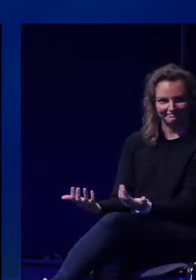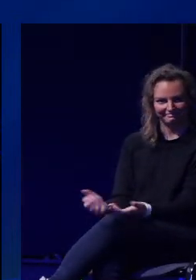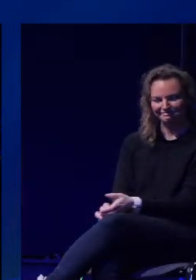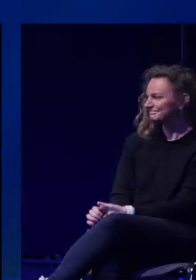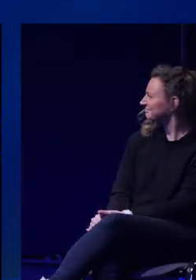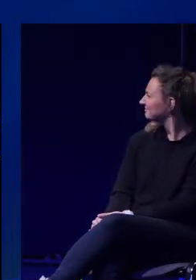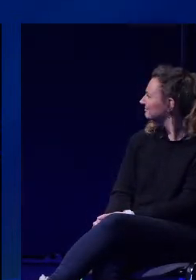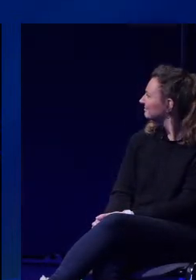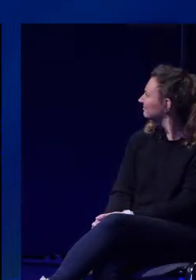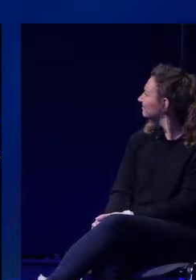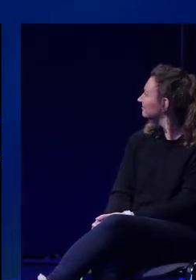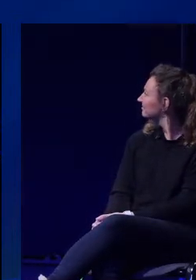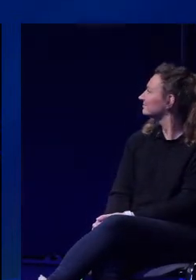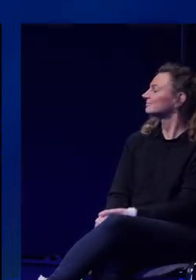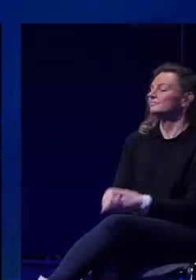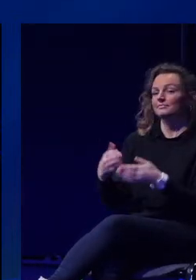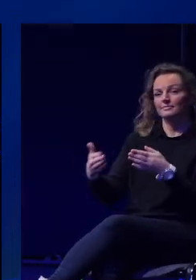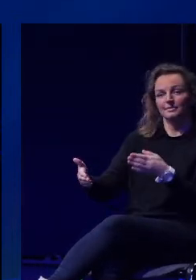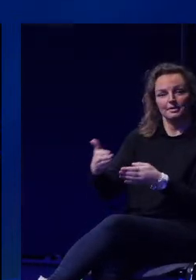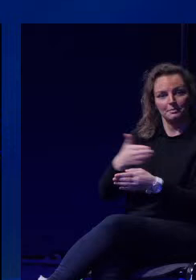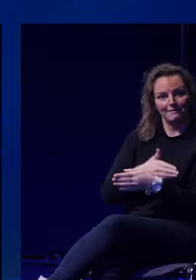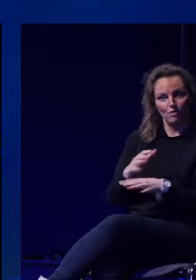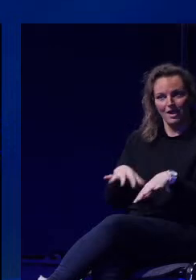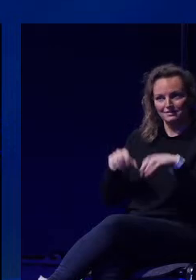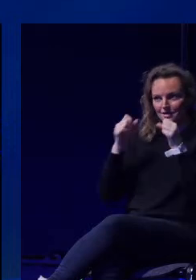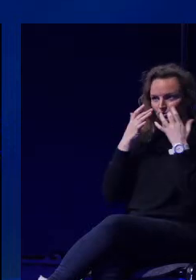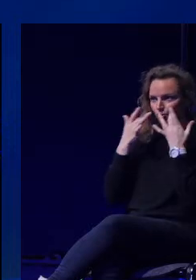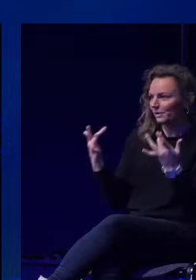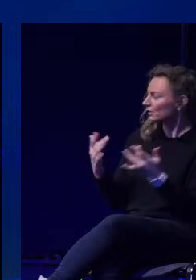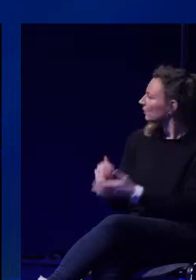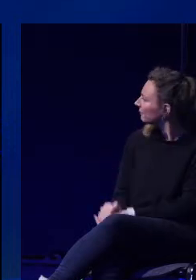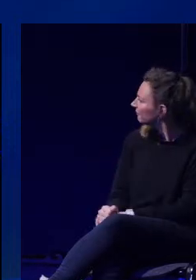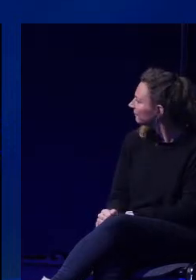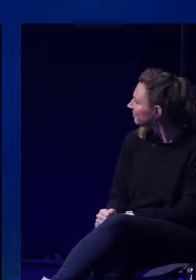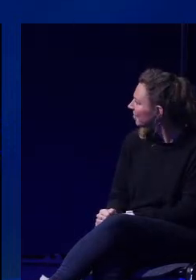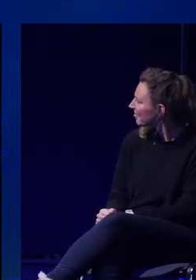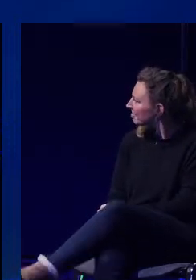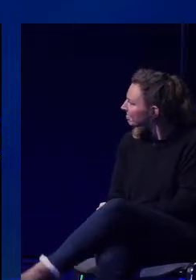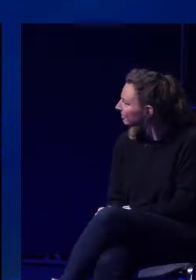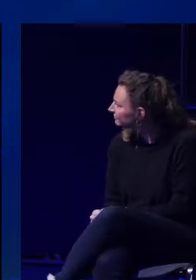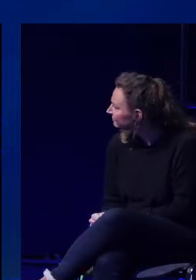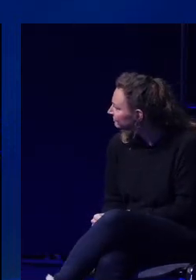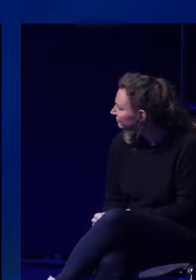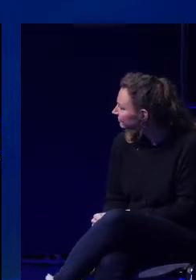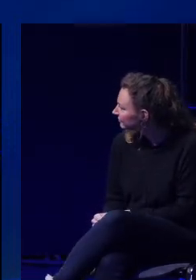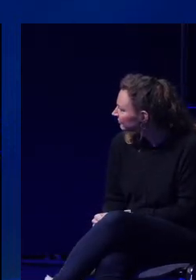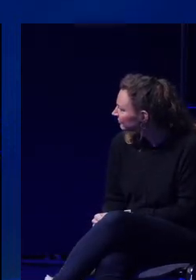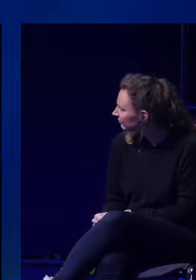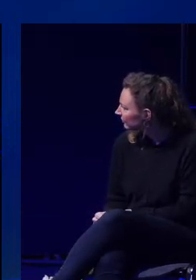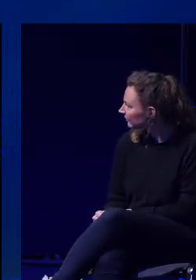All right, so before I start showing you anything... You may want to speak up, I think, or... Can you hear me, or is it... Yeah.